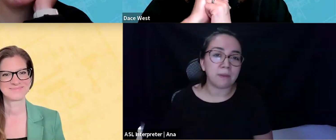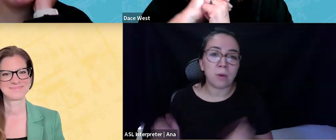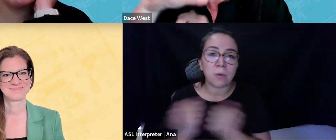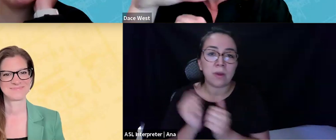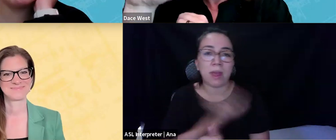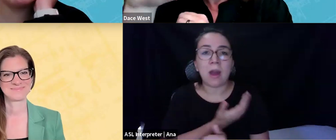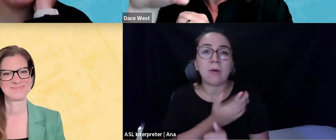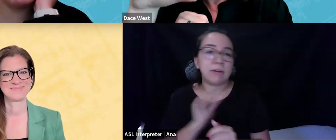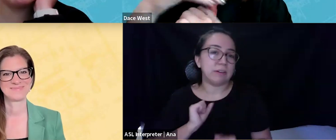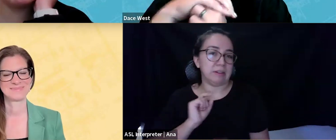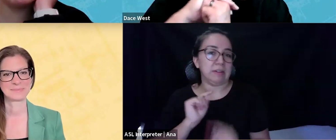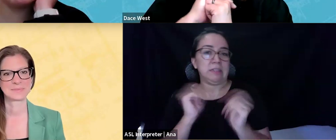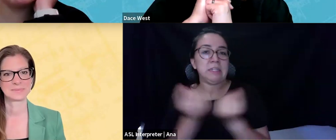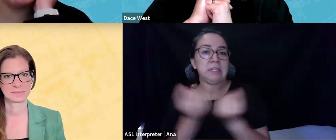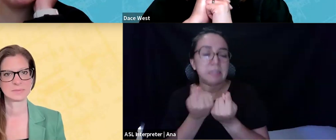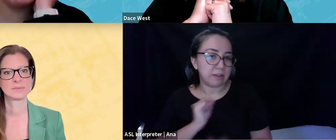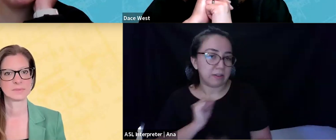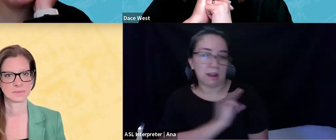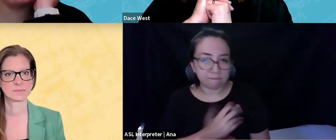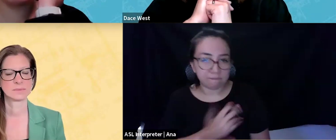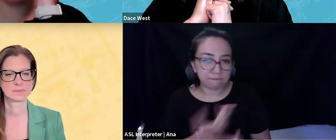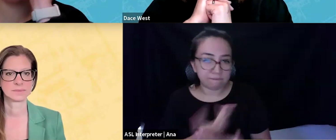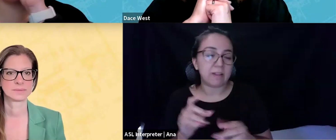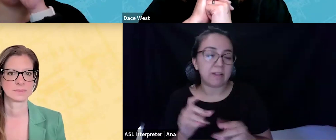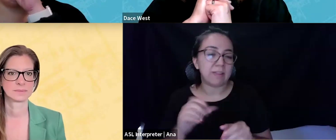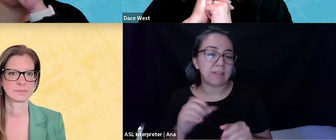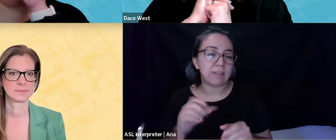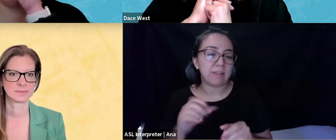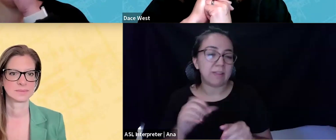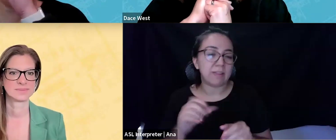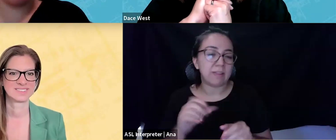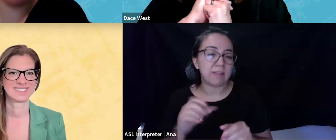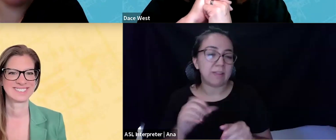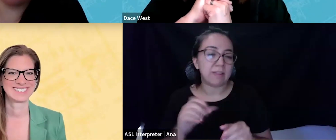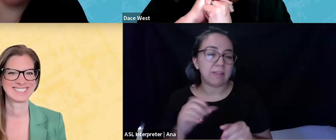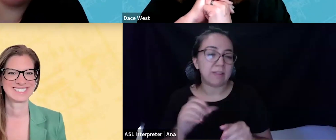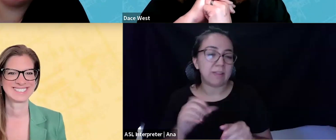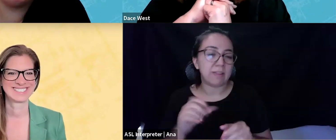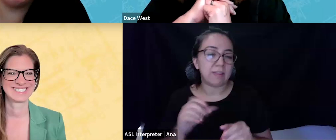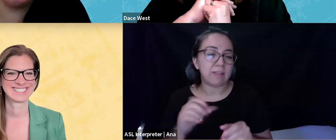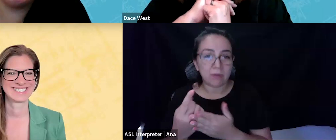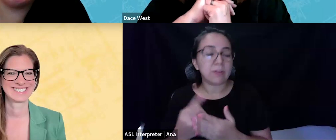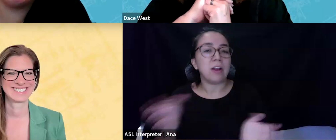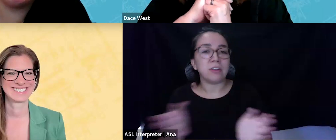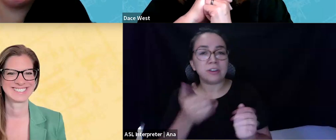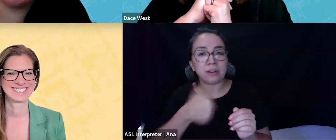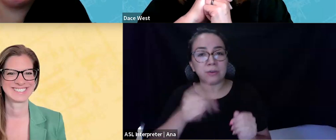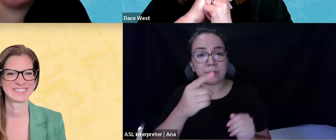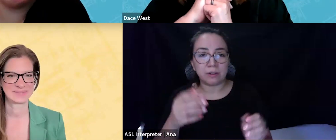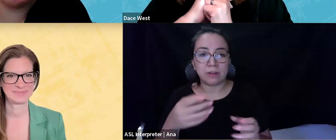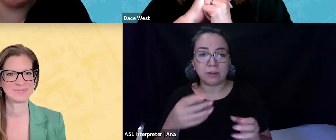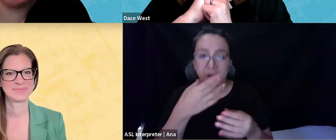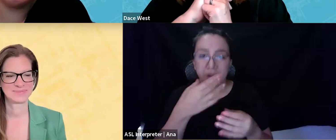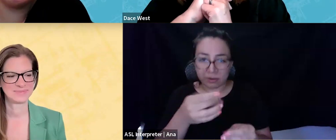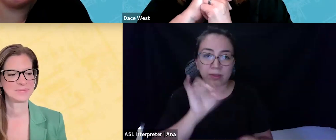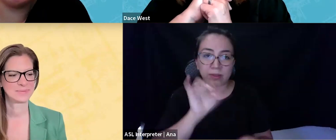engaged philanthropy officers. They have kind of set office hours that they'll meet with you. So encourage anyone who's interested to do that. It's